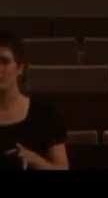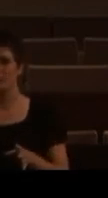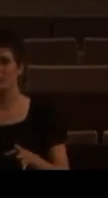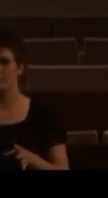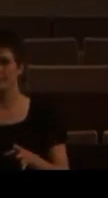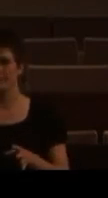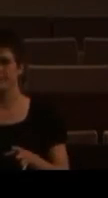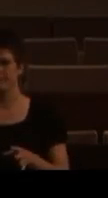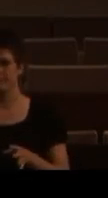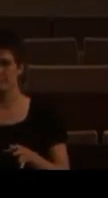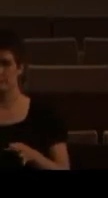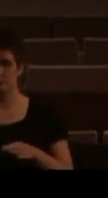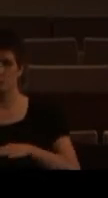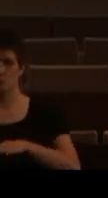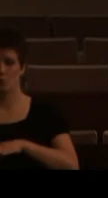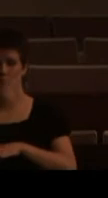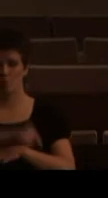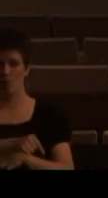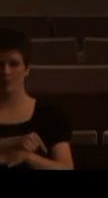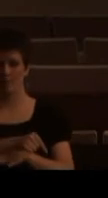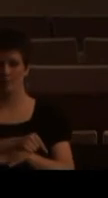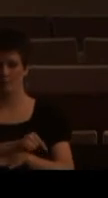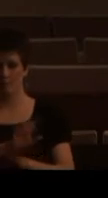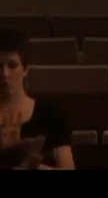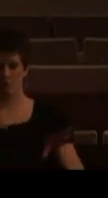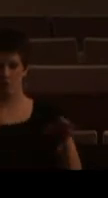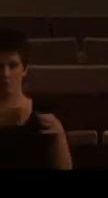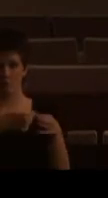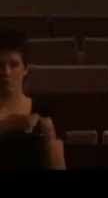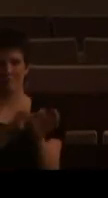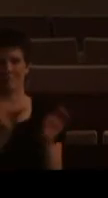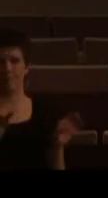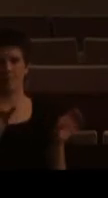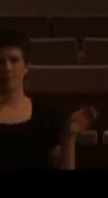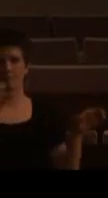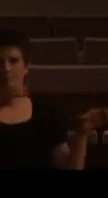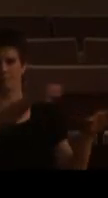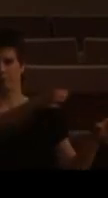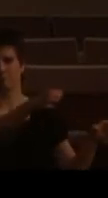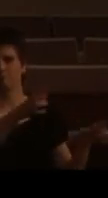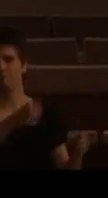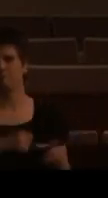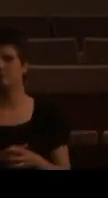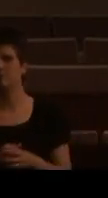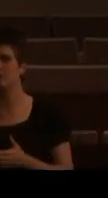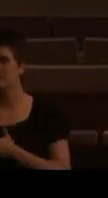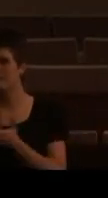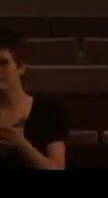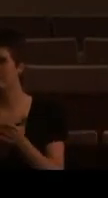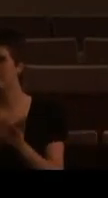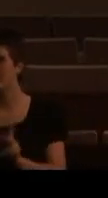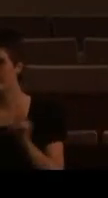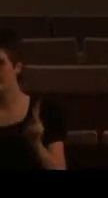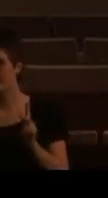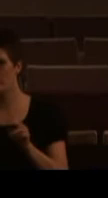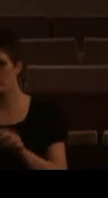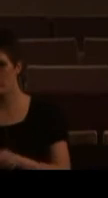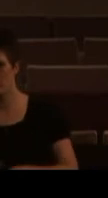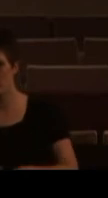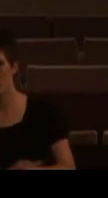separated. At American Falls, they divided, and they took the southern route through what we've now called northern Nevada, coming